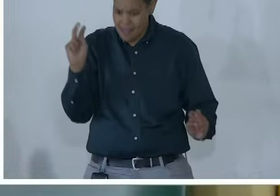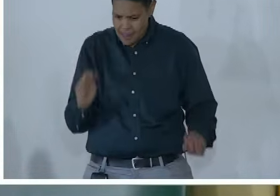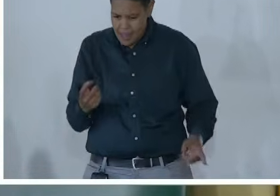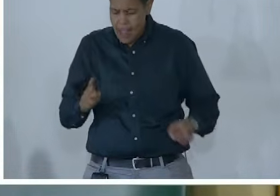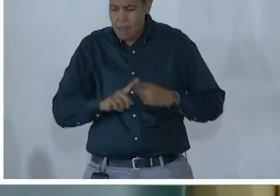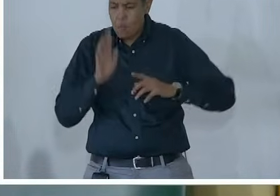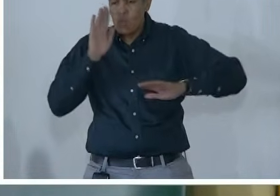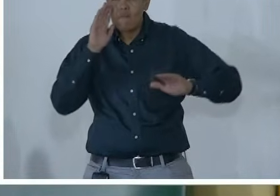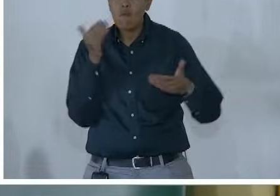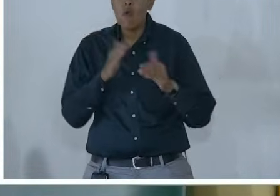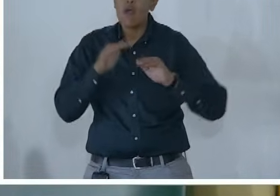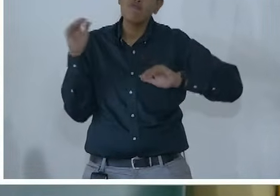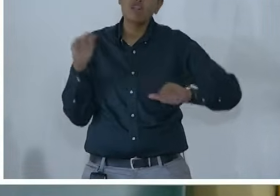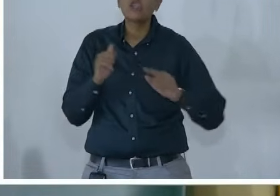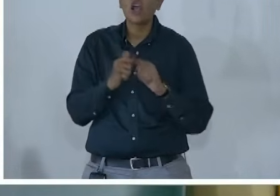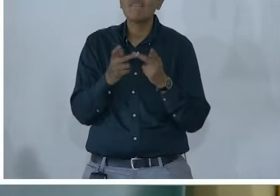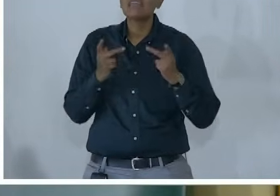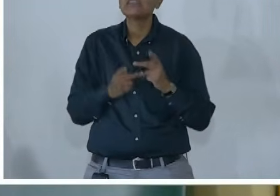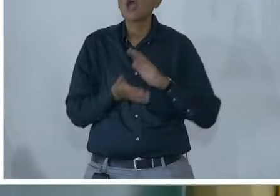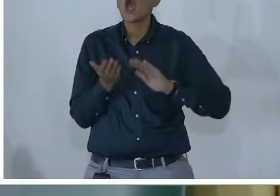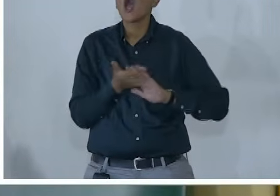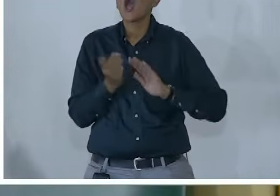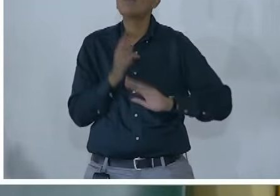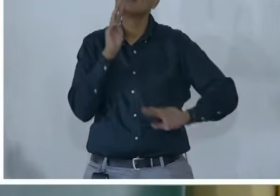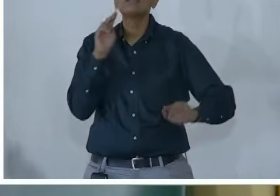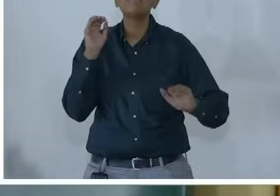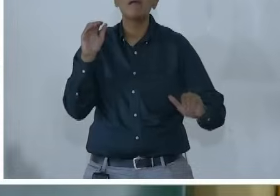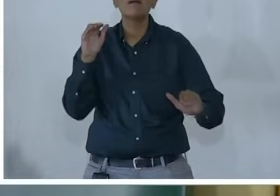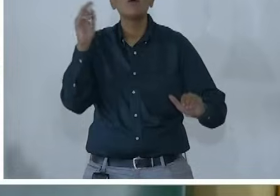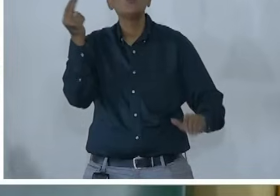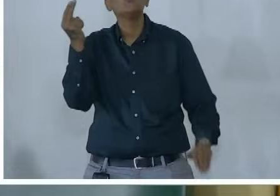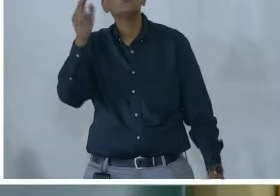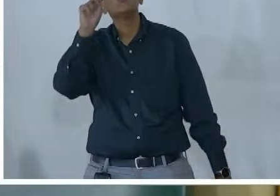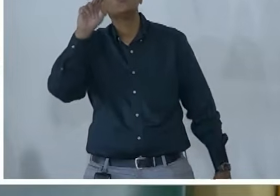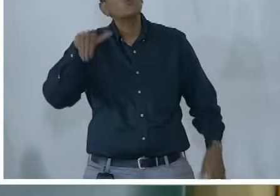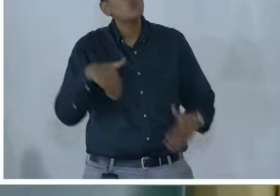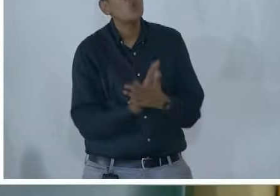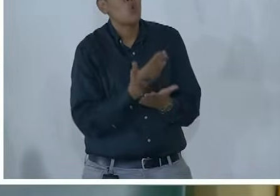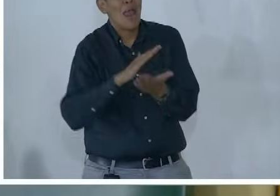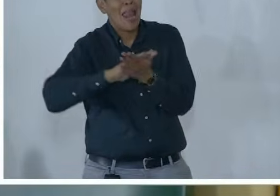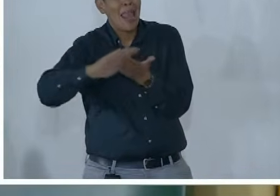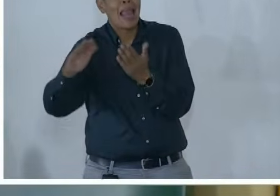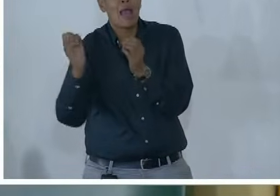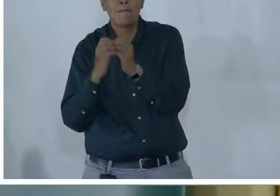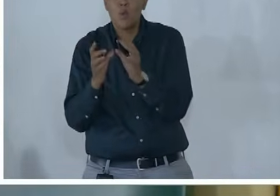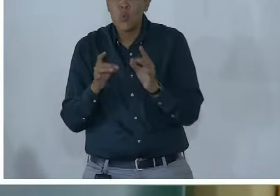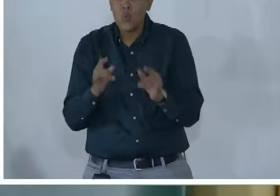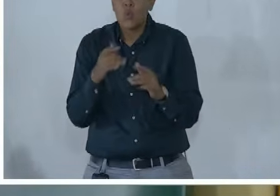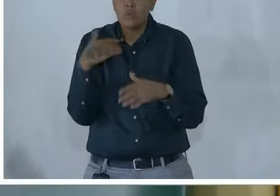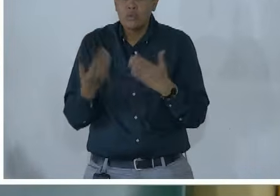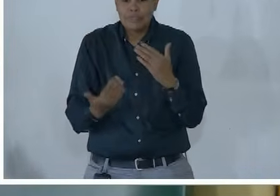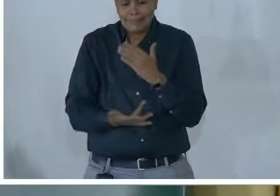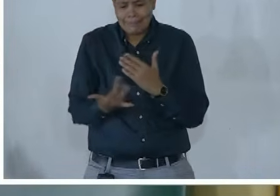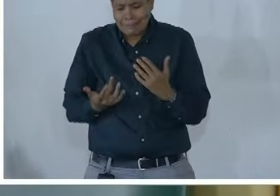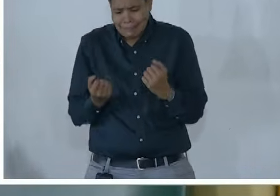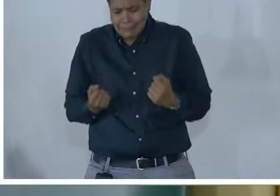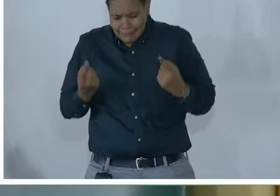will focus on returning the facility to operation using newer, cleaner, and more efficient